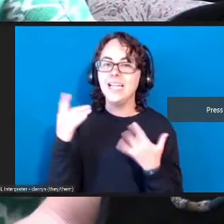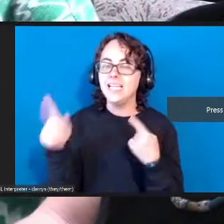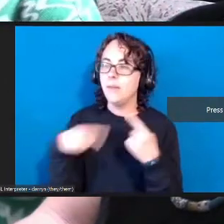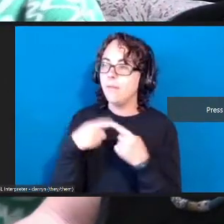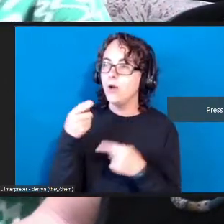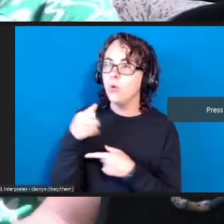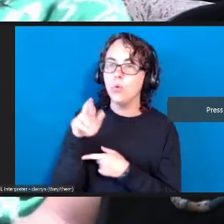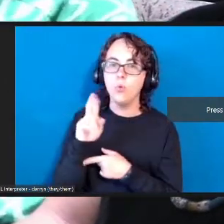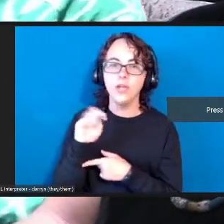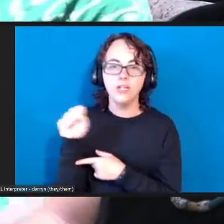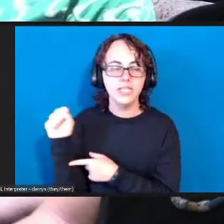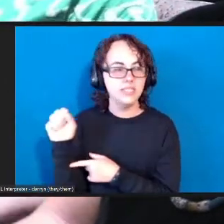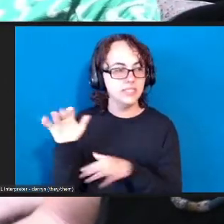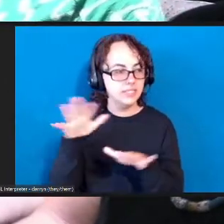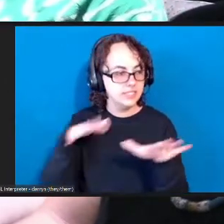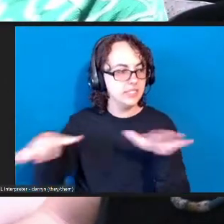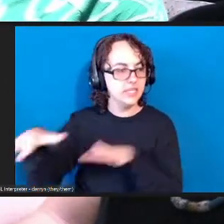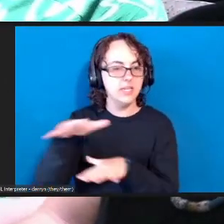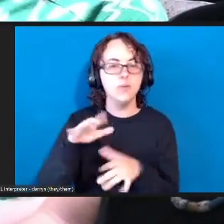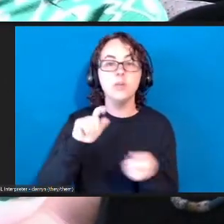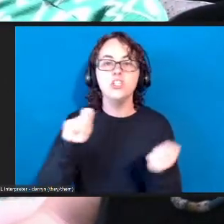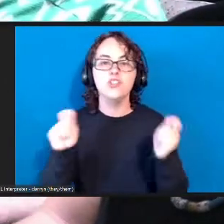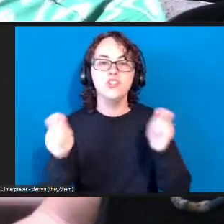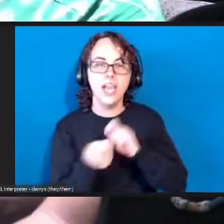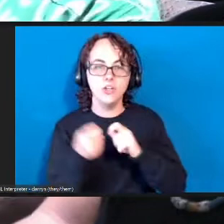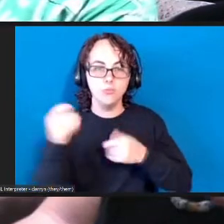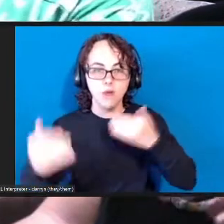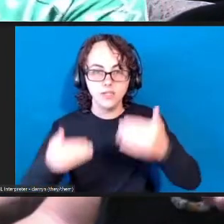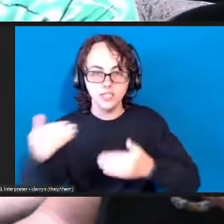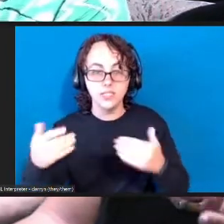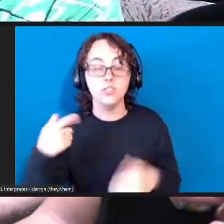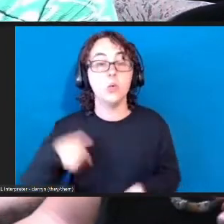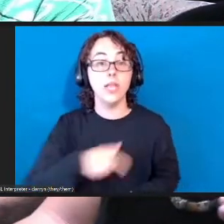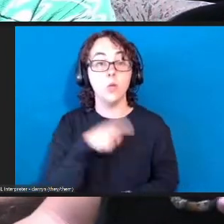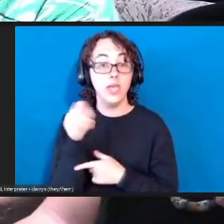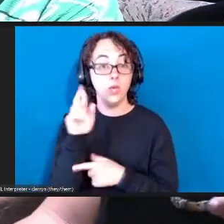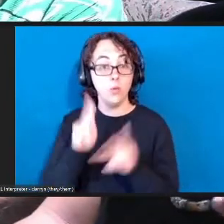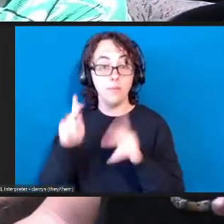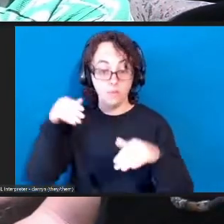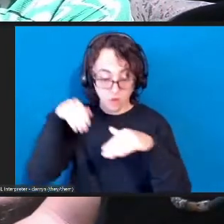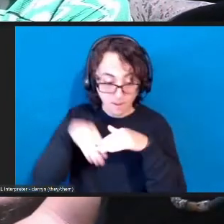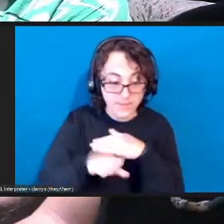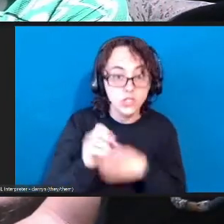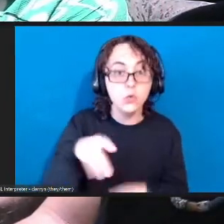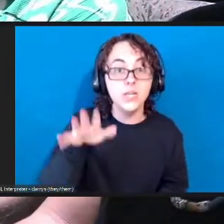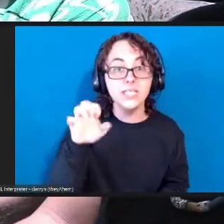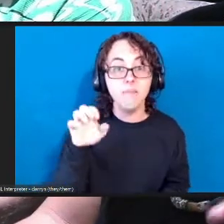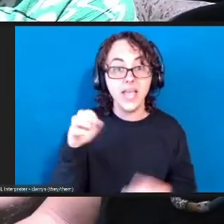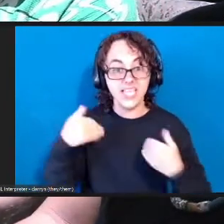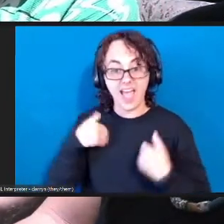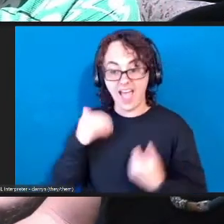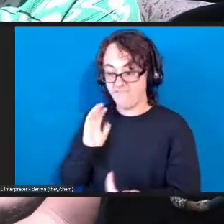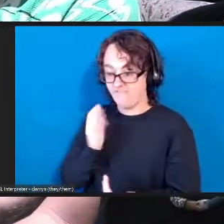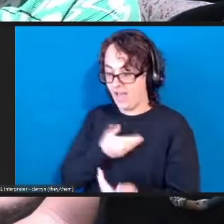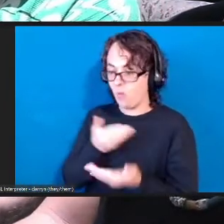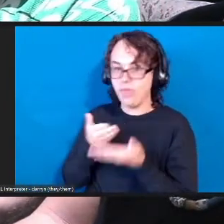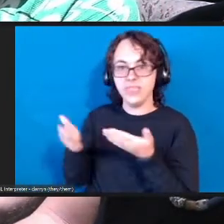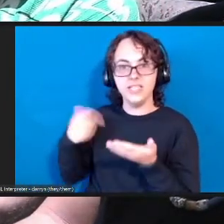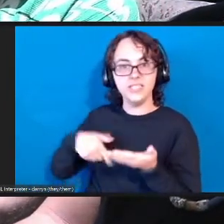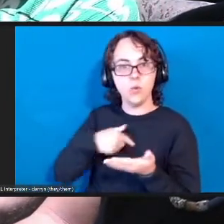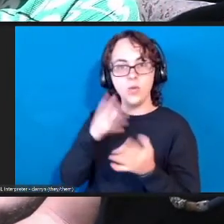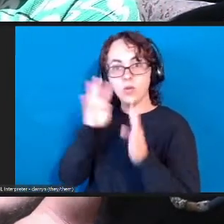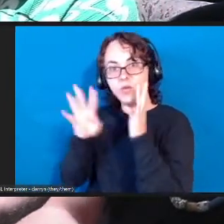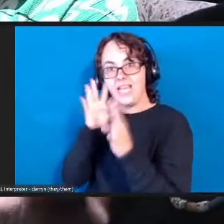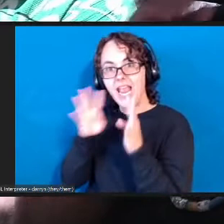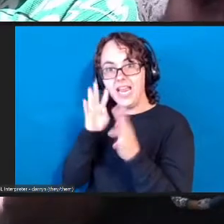of processes, how we come into a space and the rituals that we have created for ourselves in the club, or